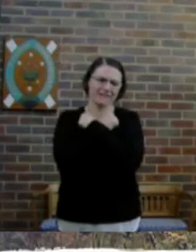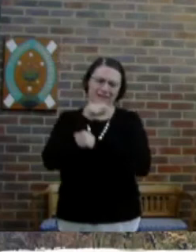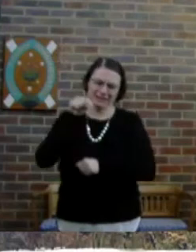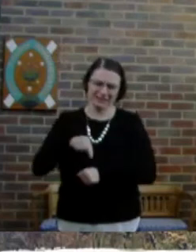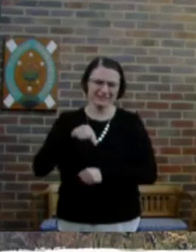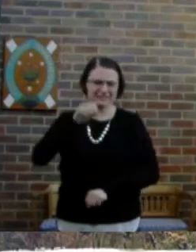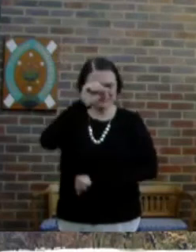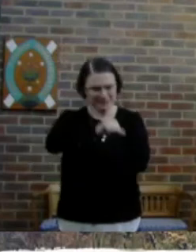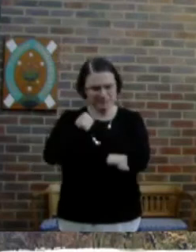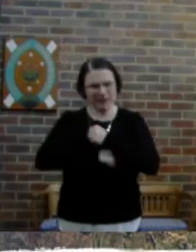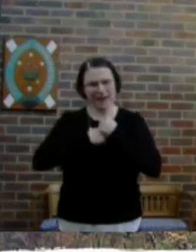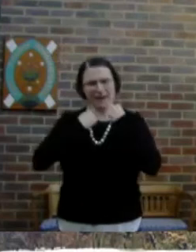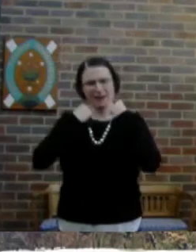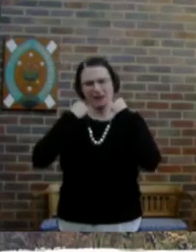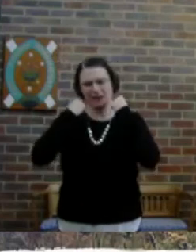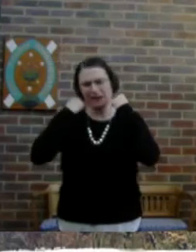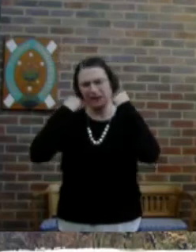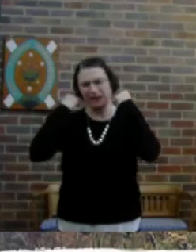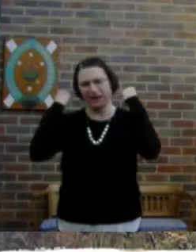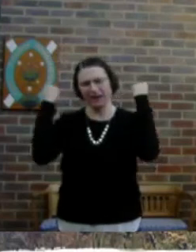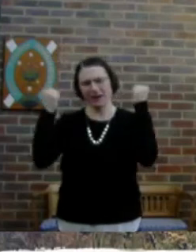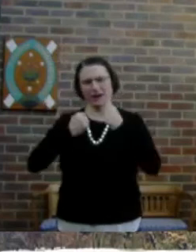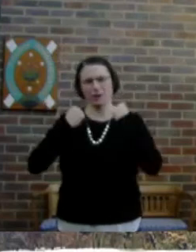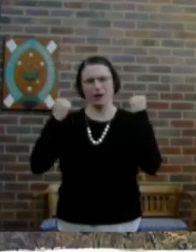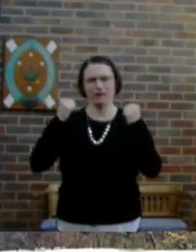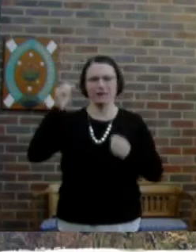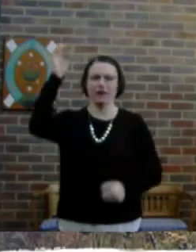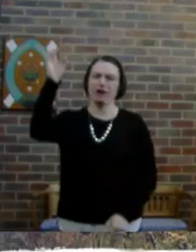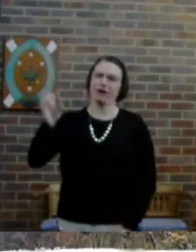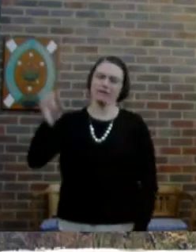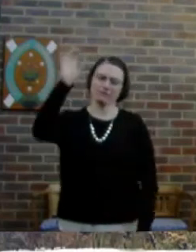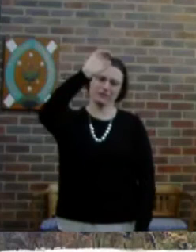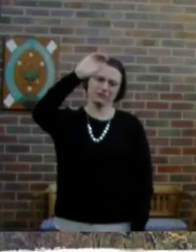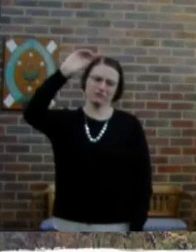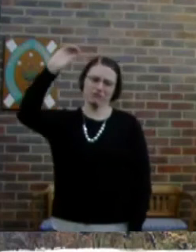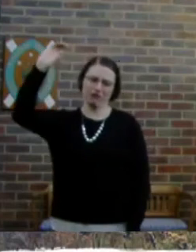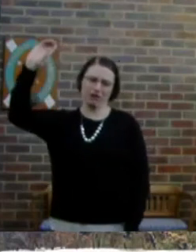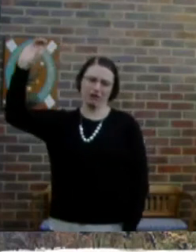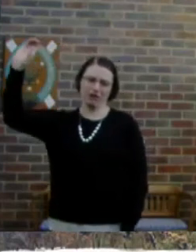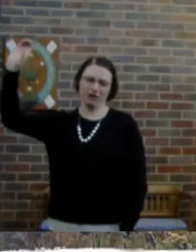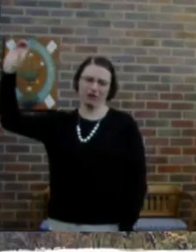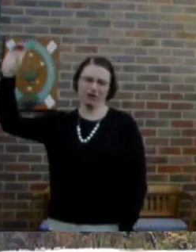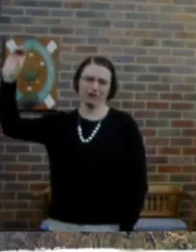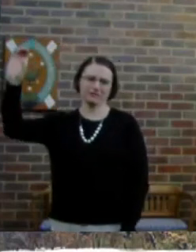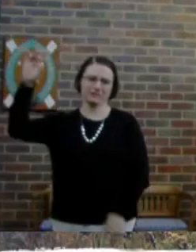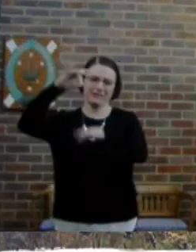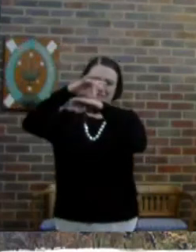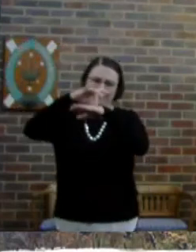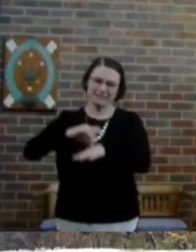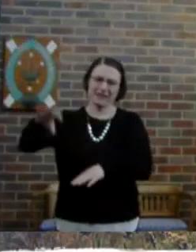There's the power of the curse